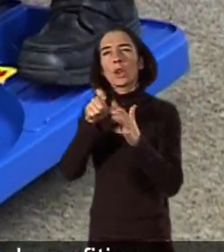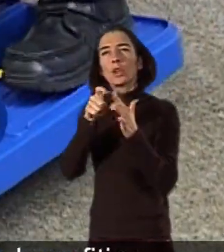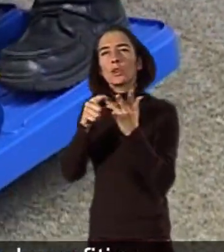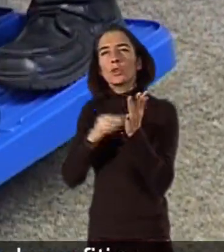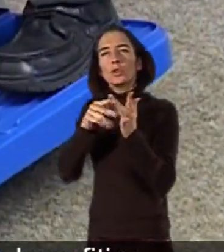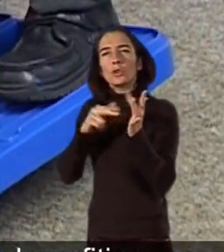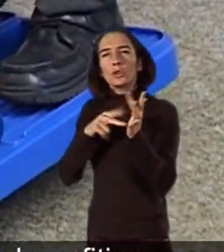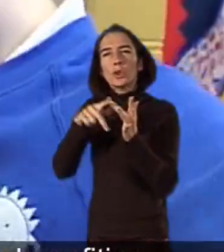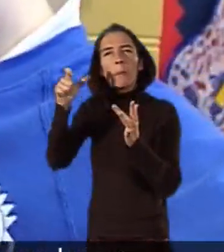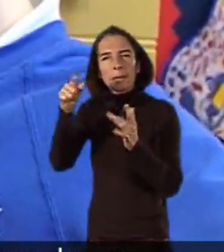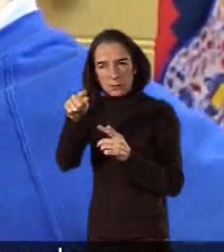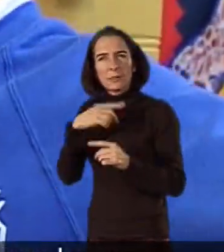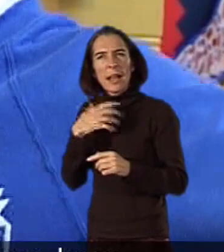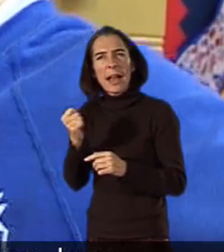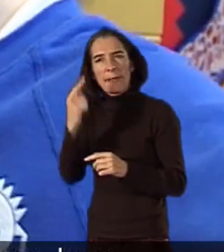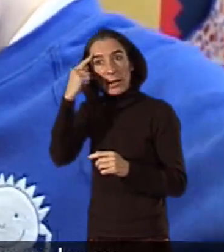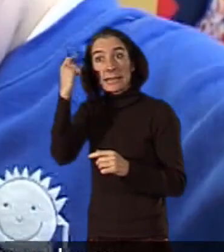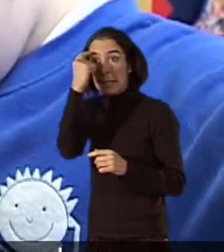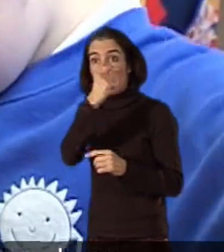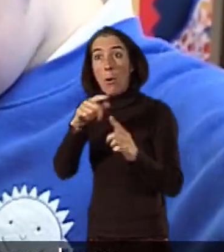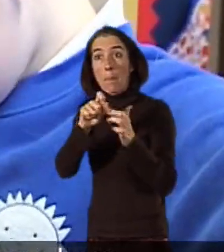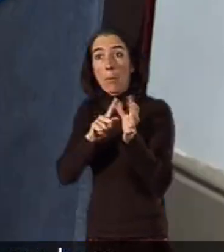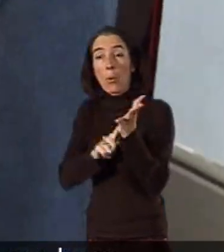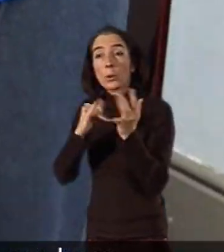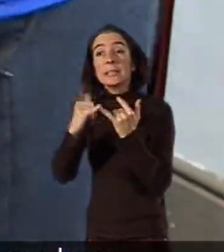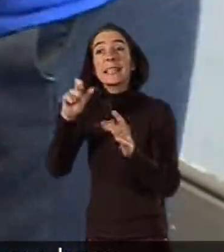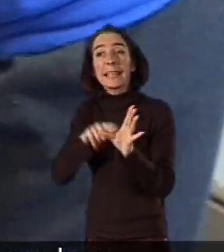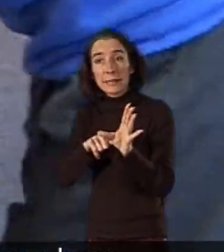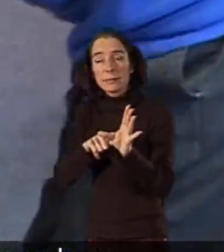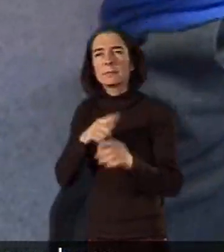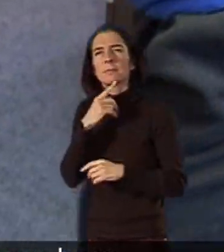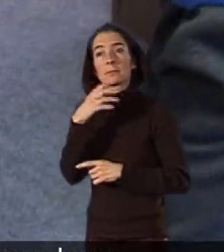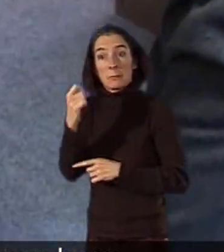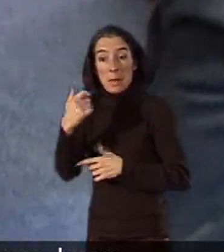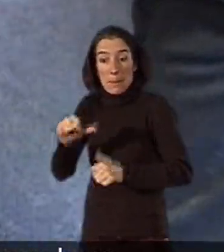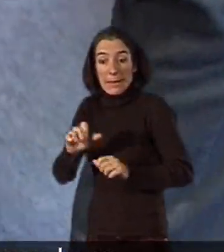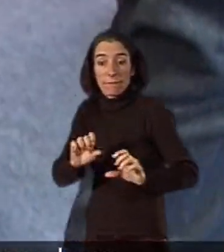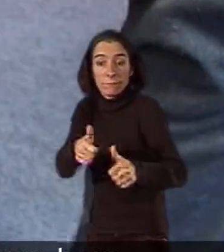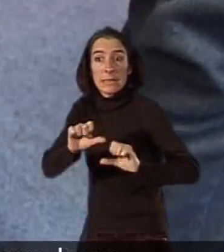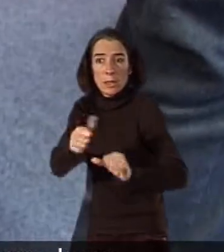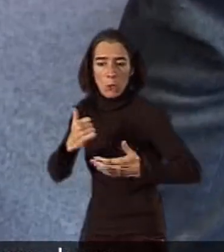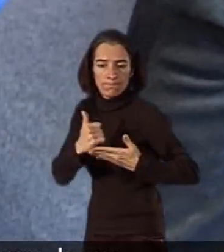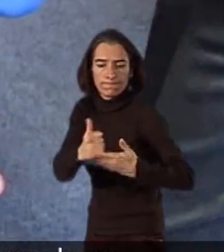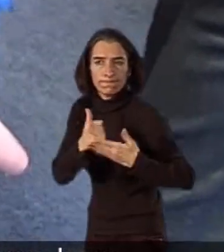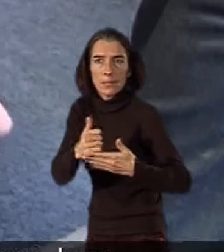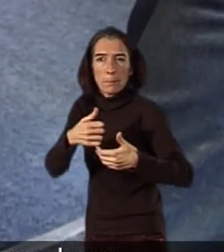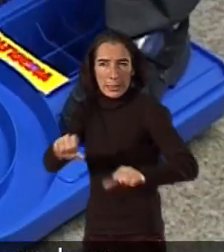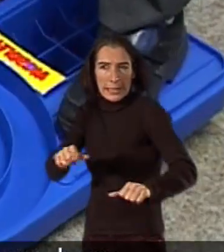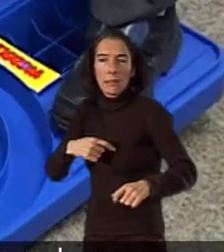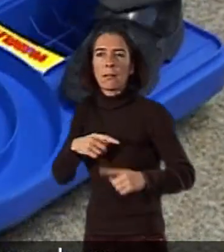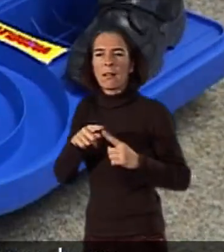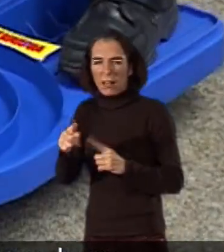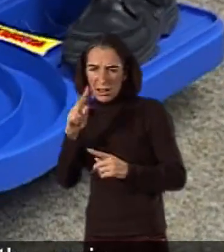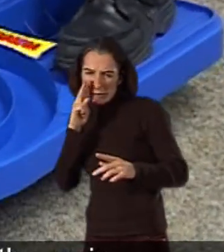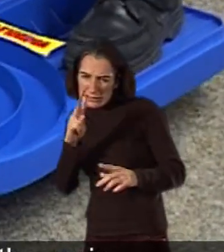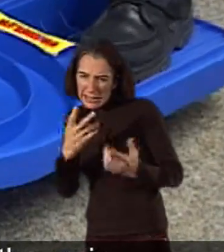this partnership. He's had physio input. We've all along been looking at ways of making life